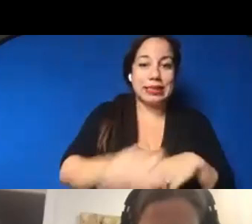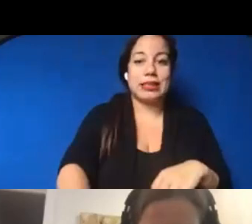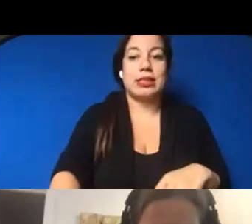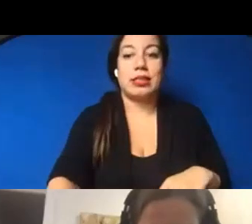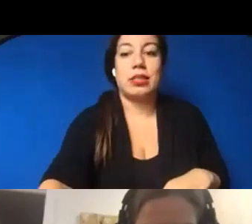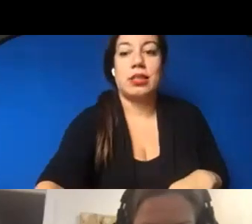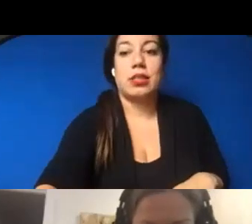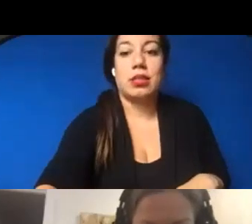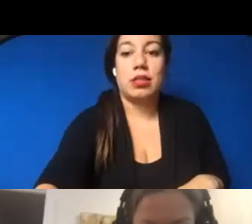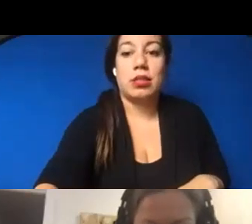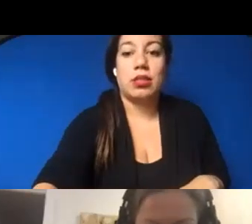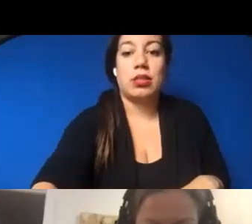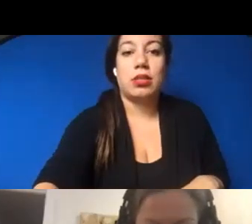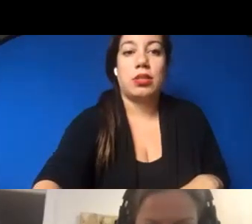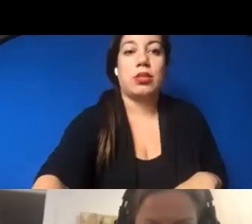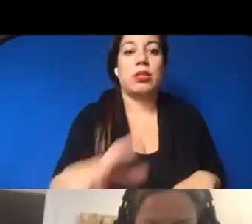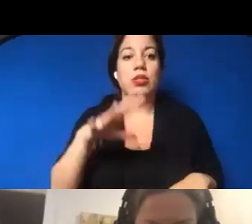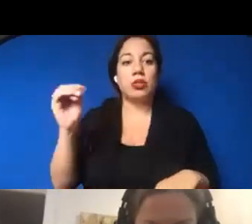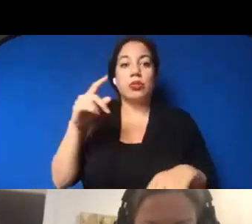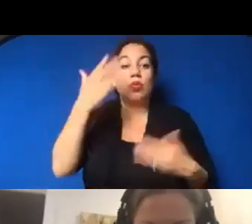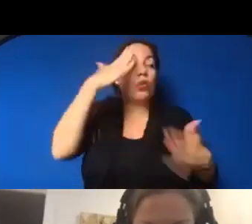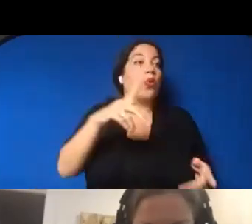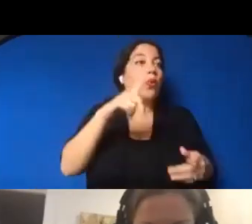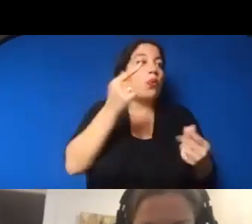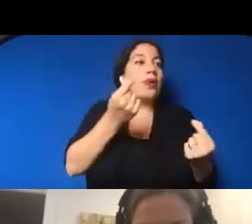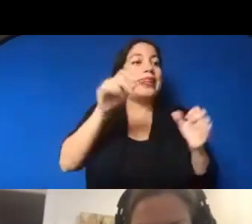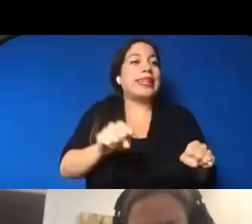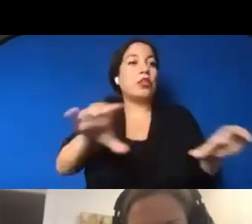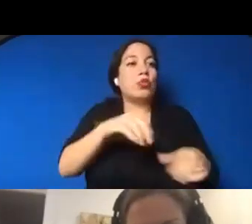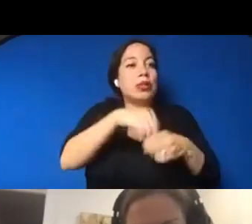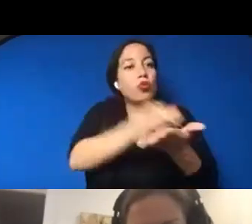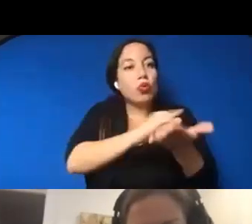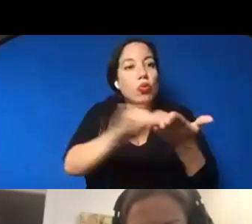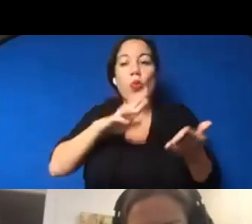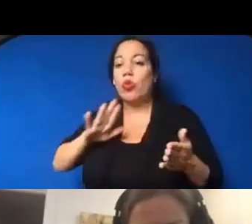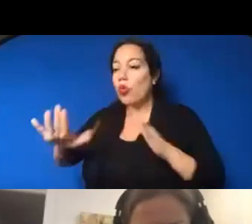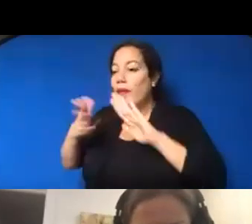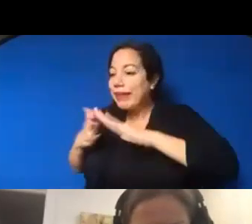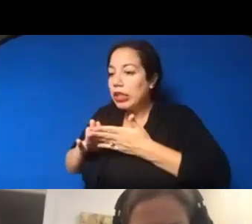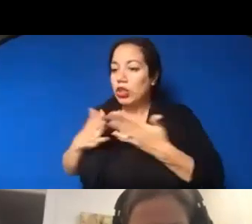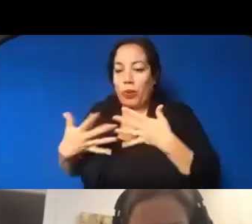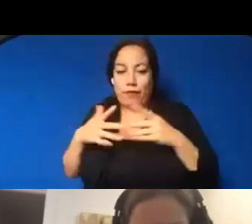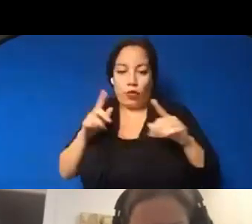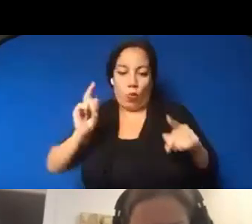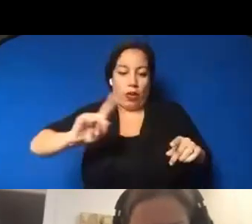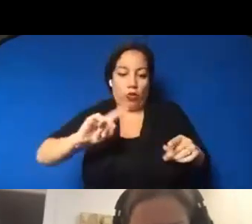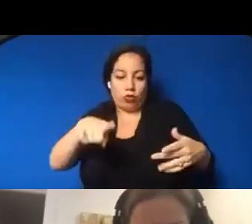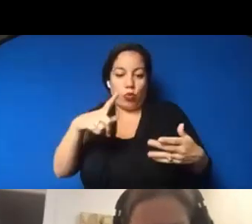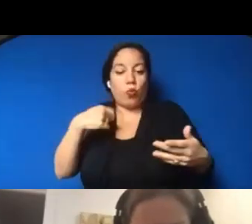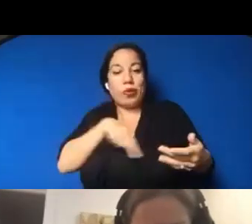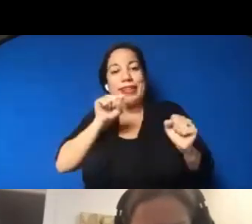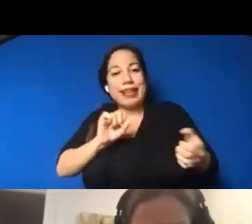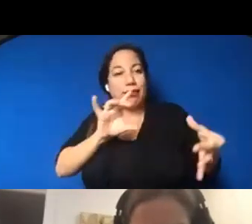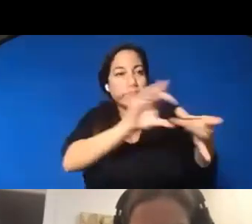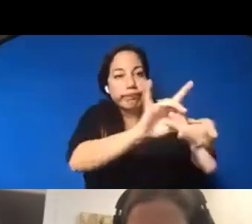need to know what can be done in New York City. You need to know what can be done in your village. And so we will connect you to those